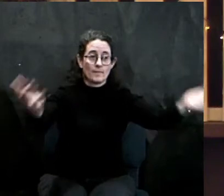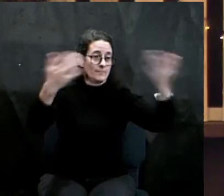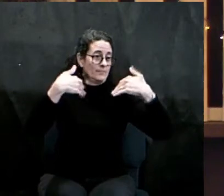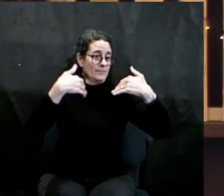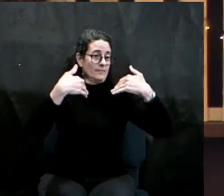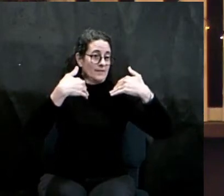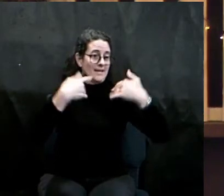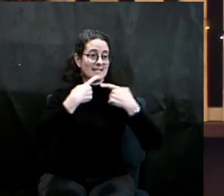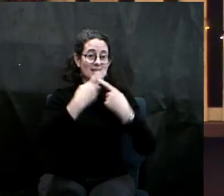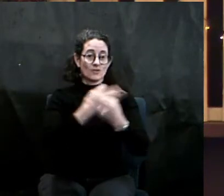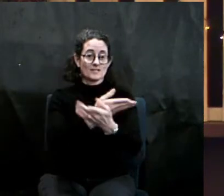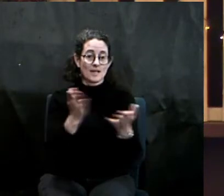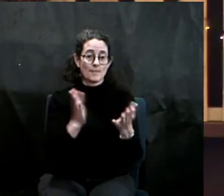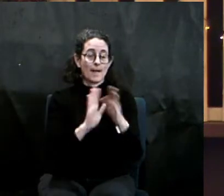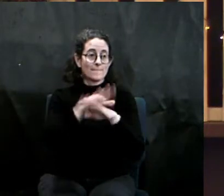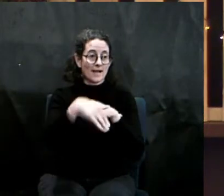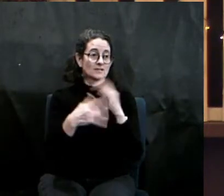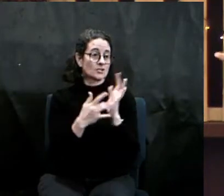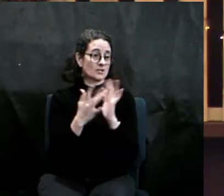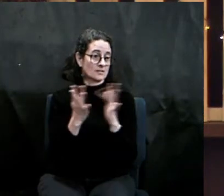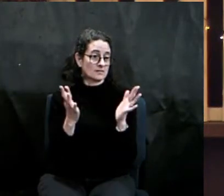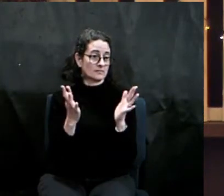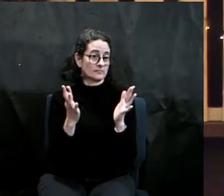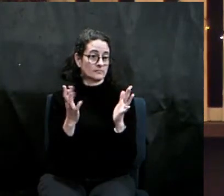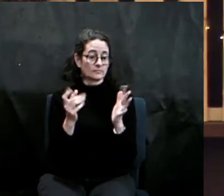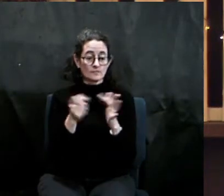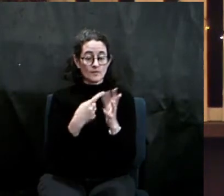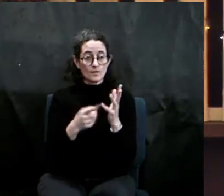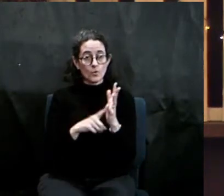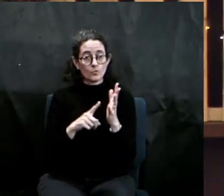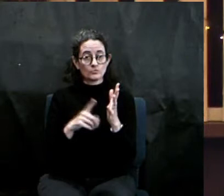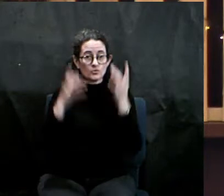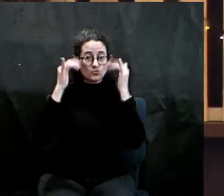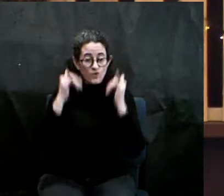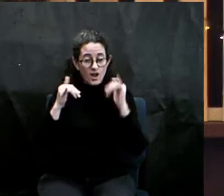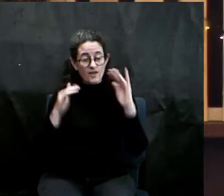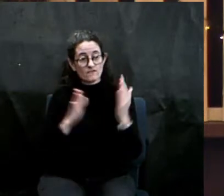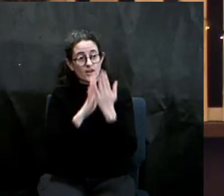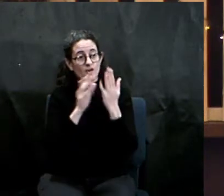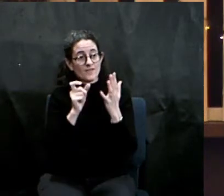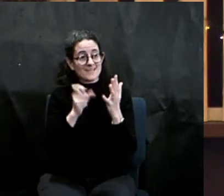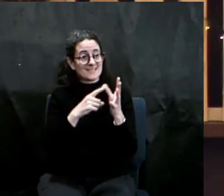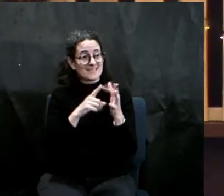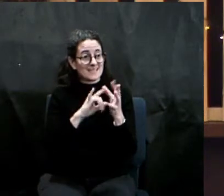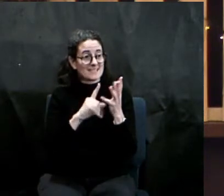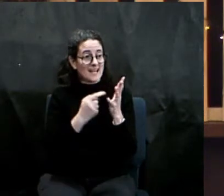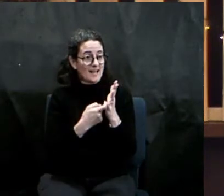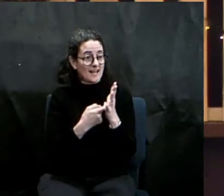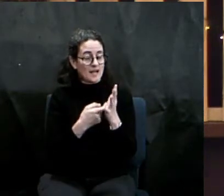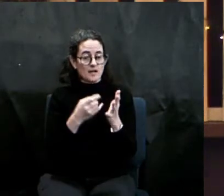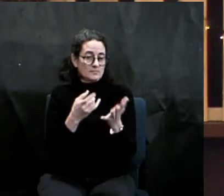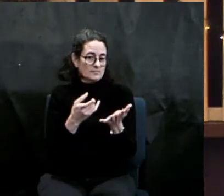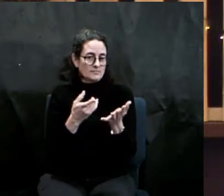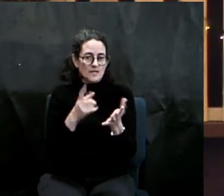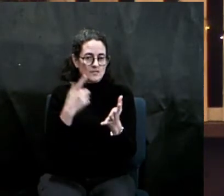them about Jesus. Paul's trial before Caesar, that may have been the way that God brought Paul